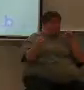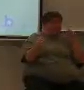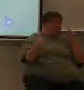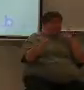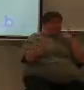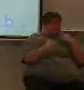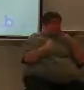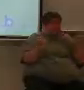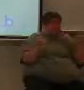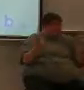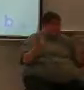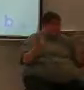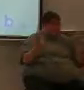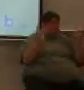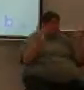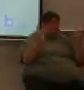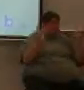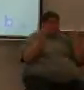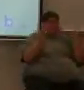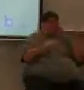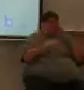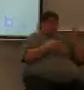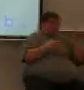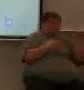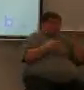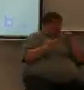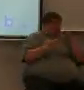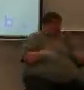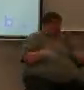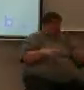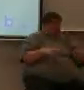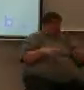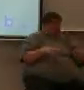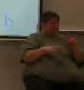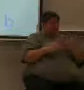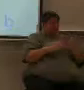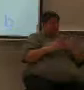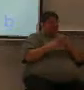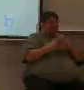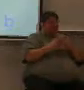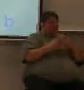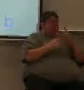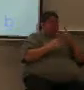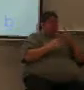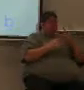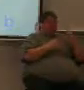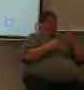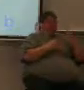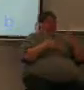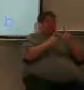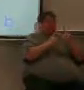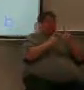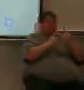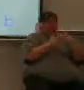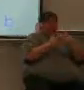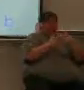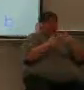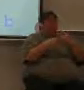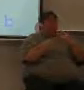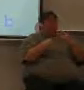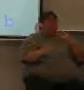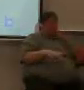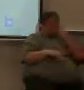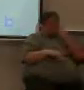metals that are problems. Lead toxicity is a particular problem in areas where people hunt for